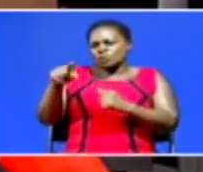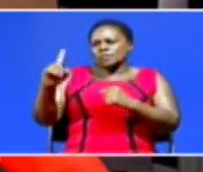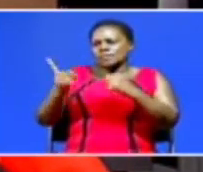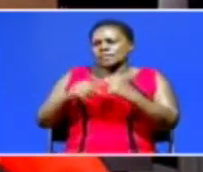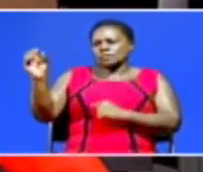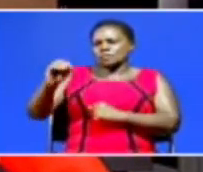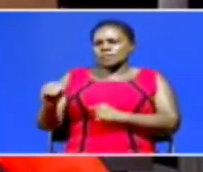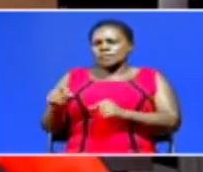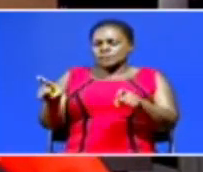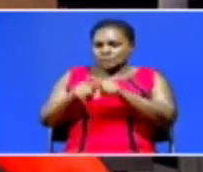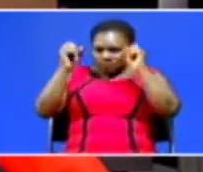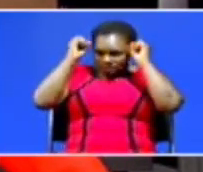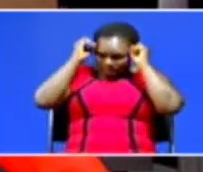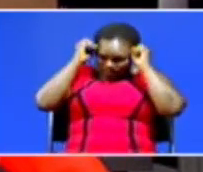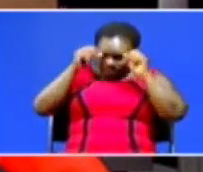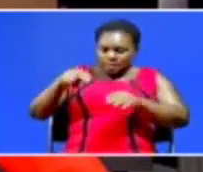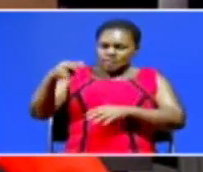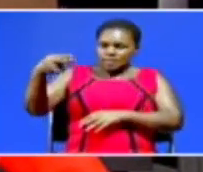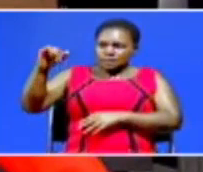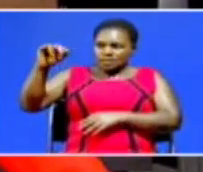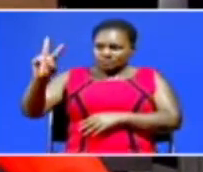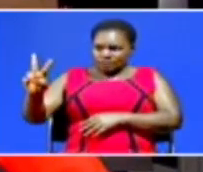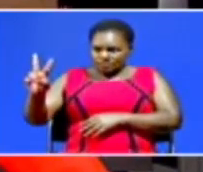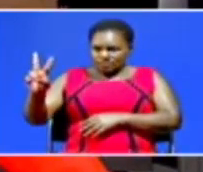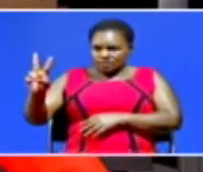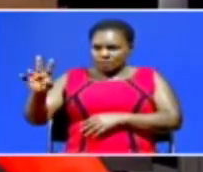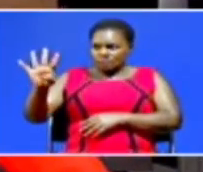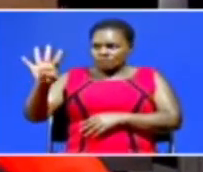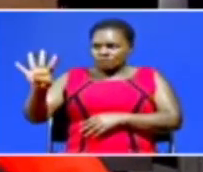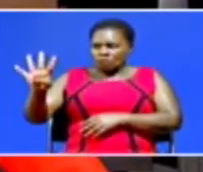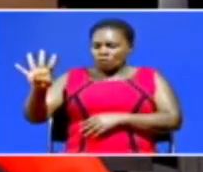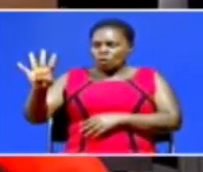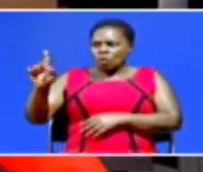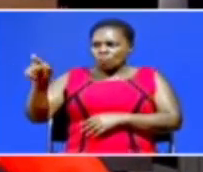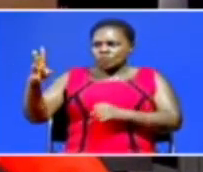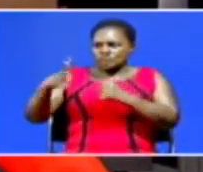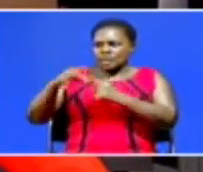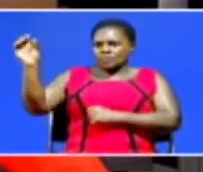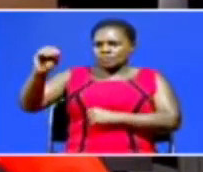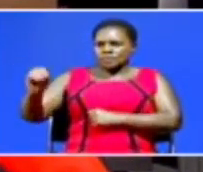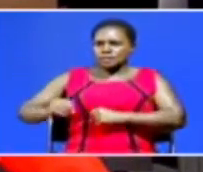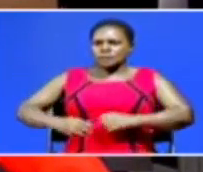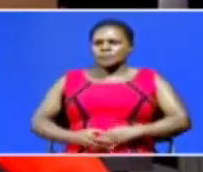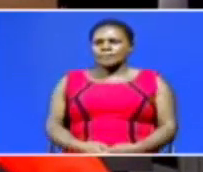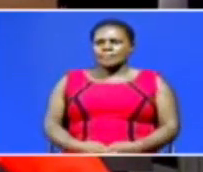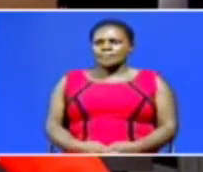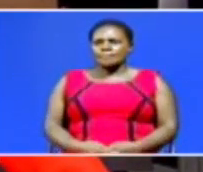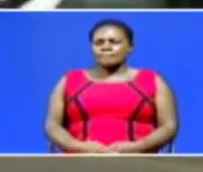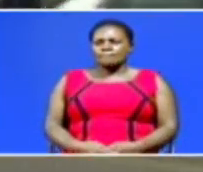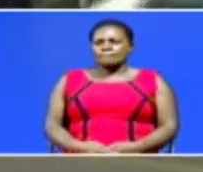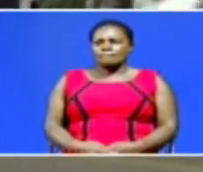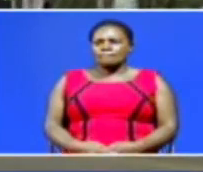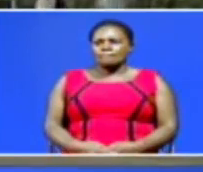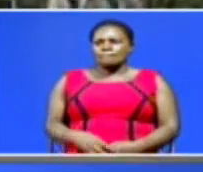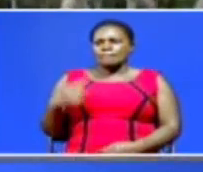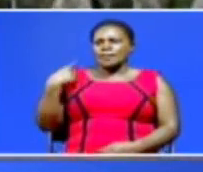19.6%. The study also found that national HIV prevalence is at 4.9%. Sada Hassan has more.